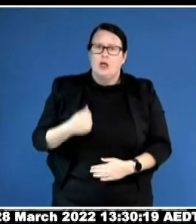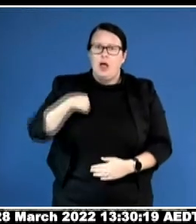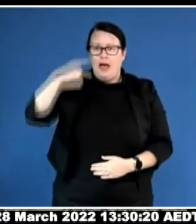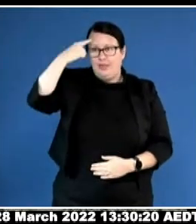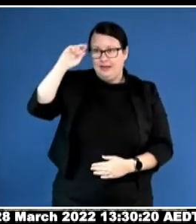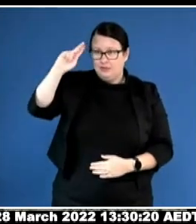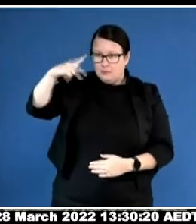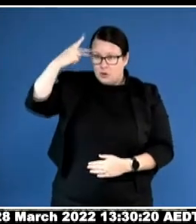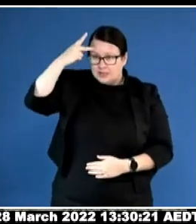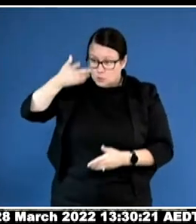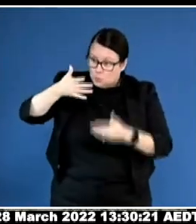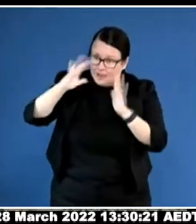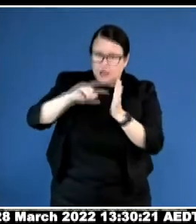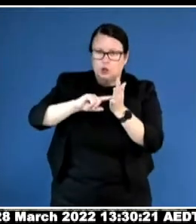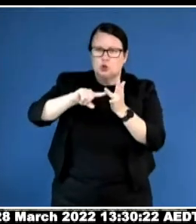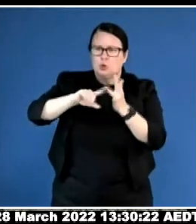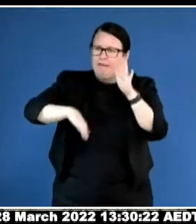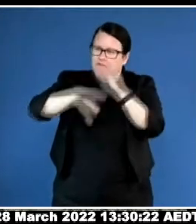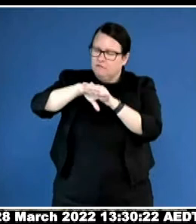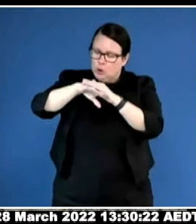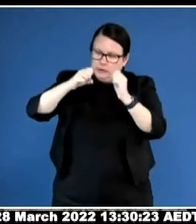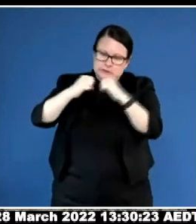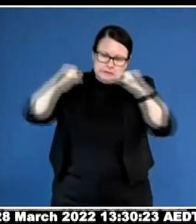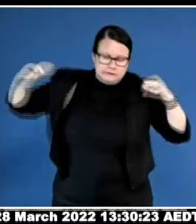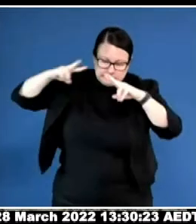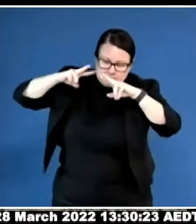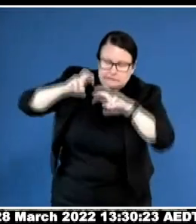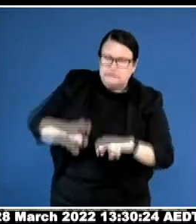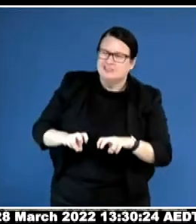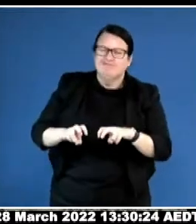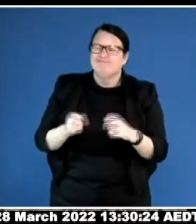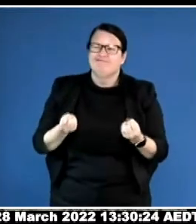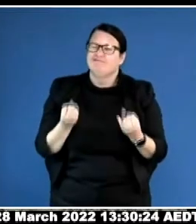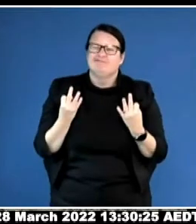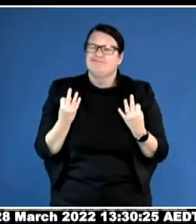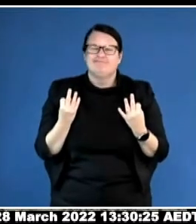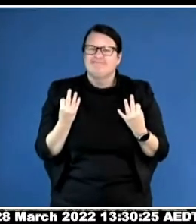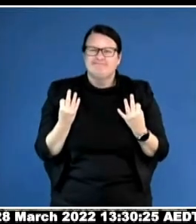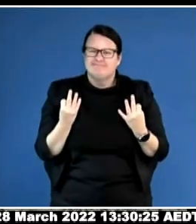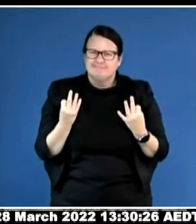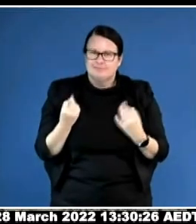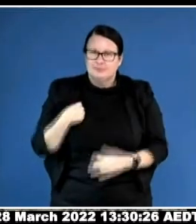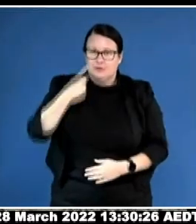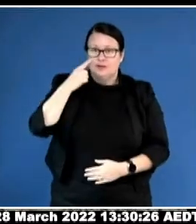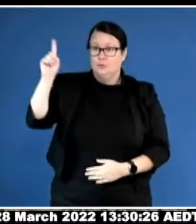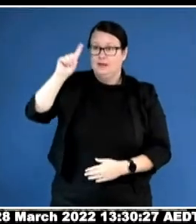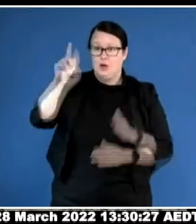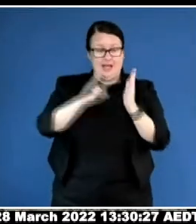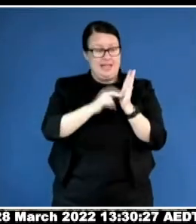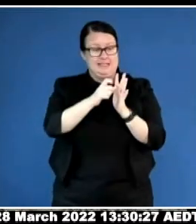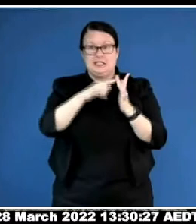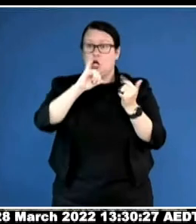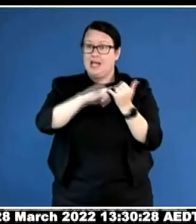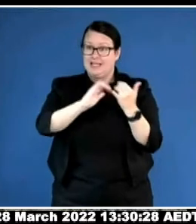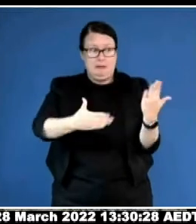and thoroughly is missing. And, you know, we can see that with the current NDIS bill, you know, before Parliament